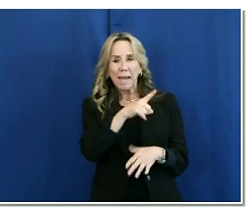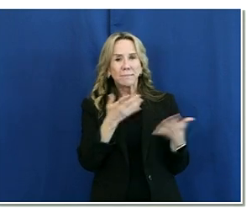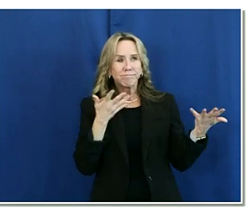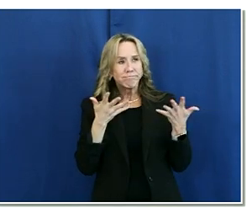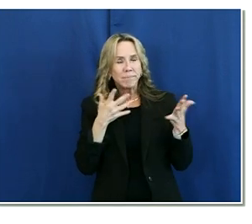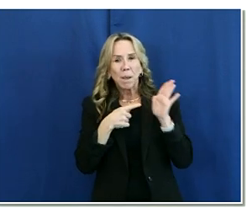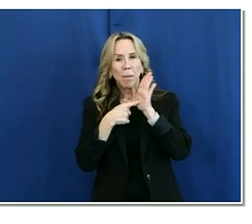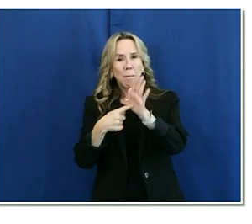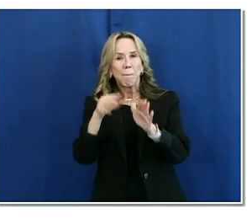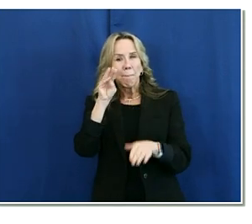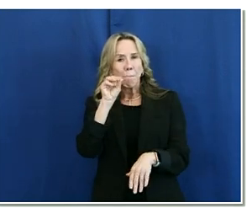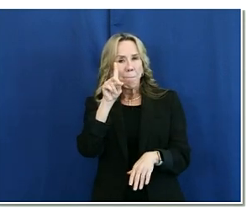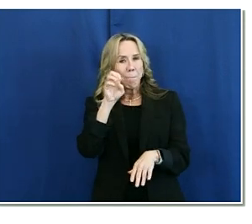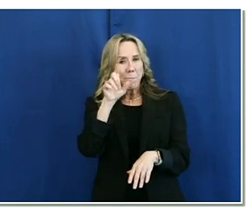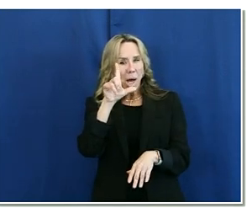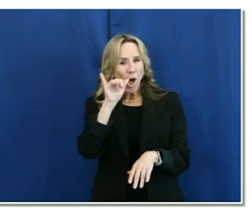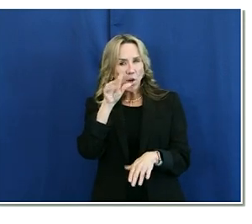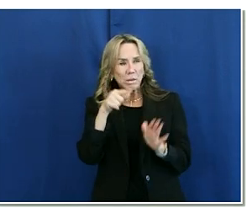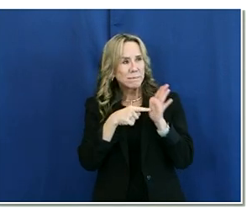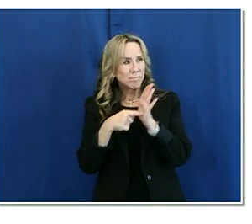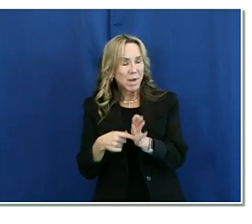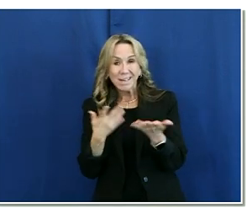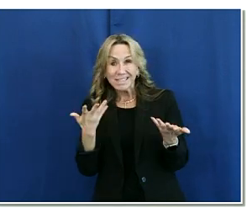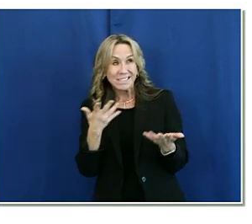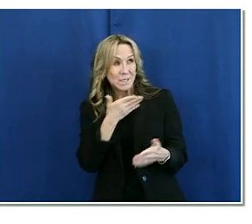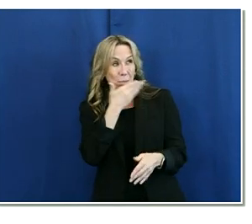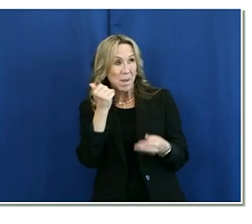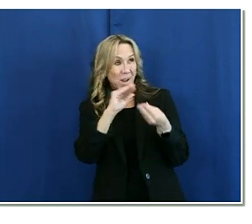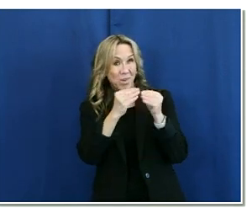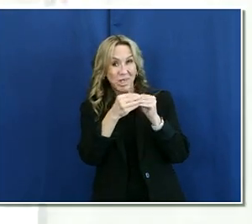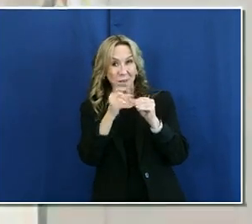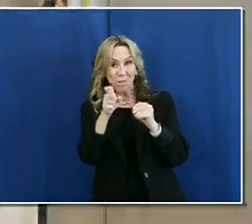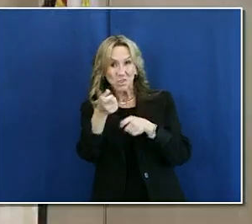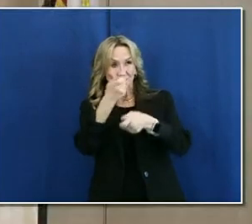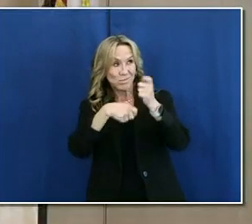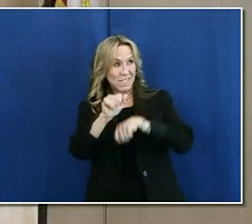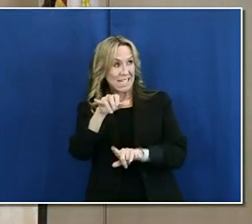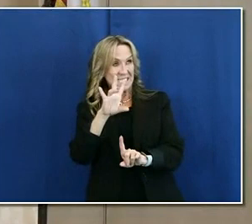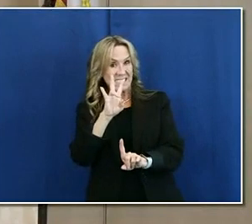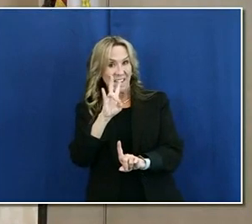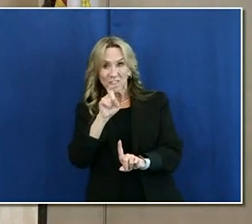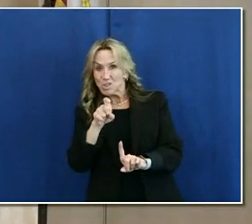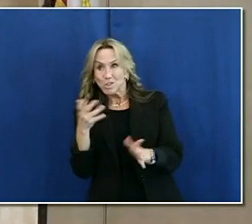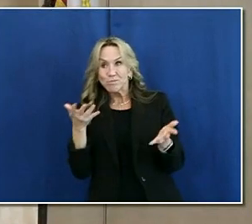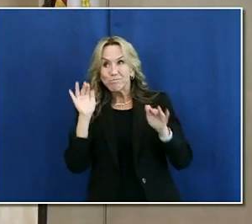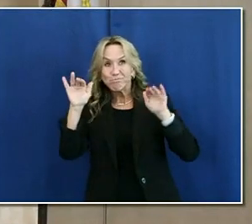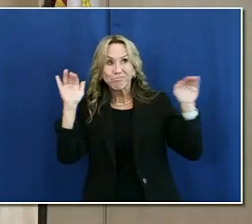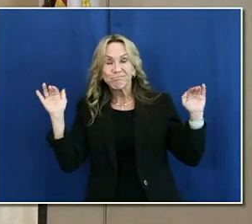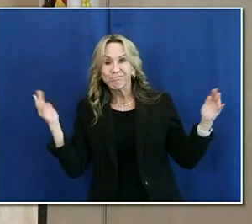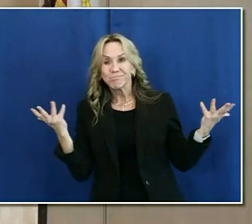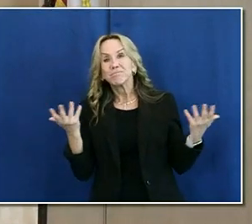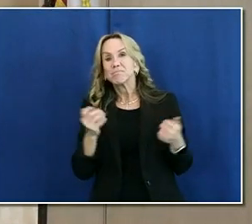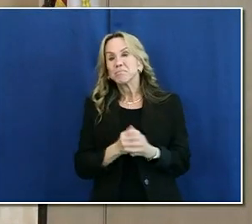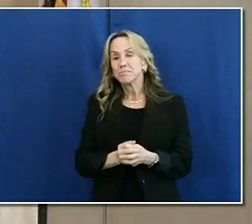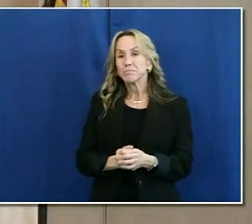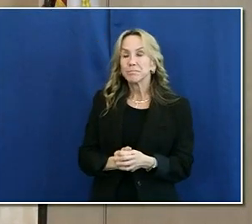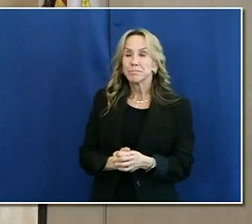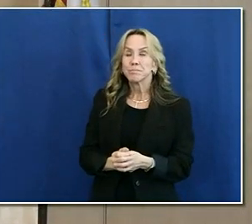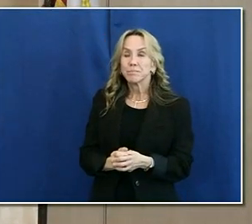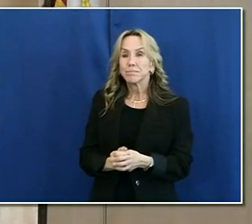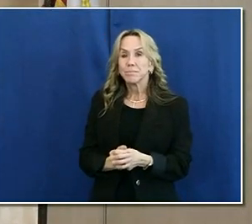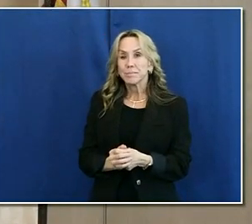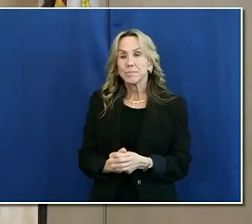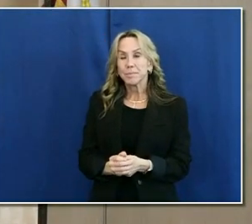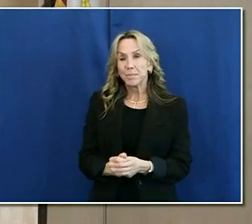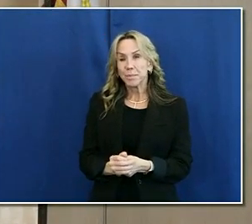to determine if there is a better number to use. Thank you. Right, and so it sounds